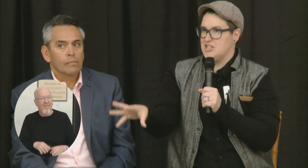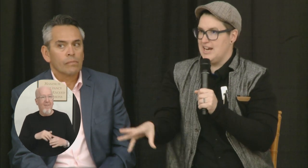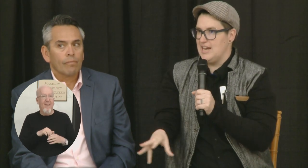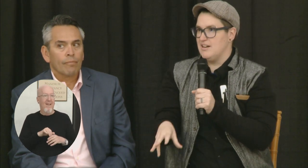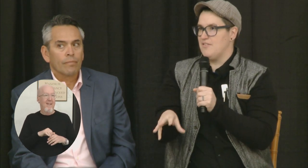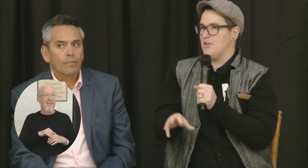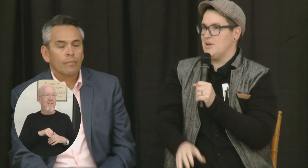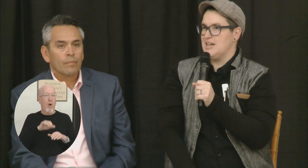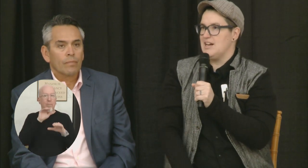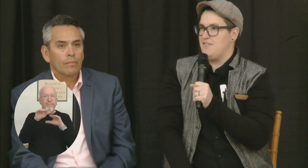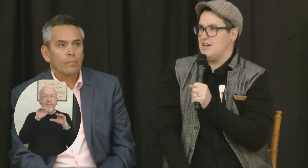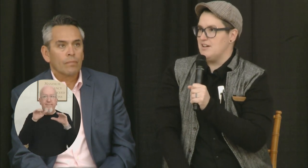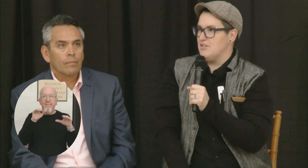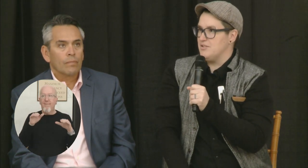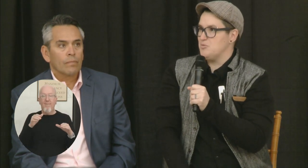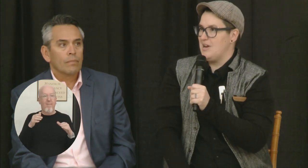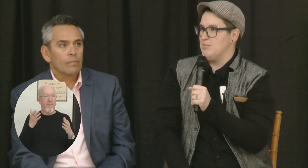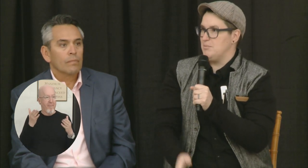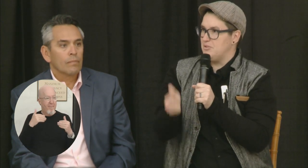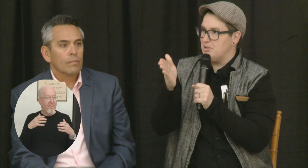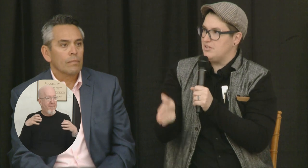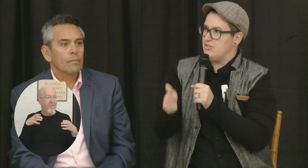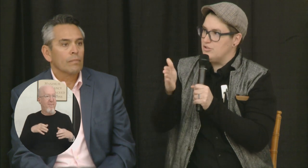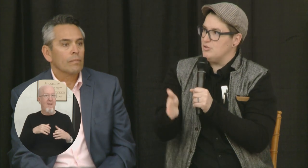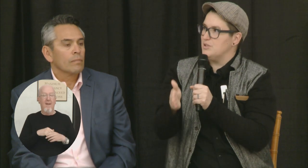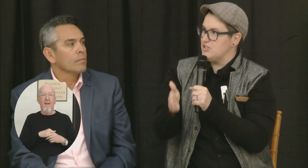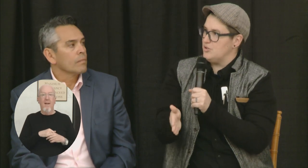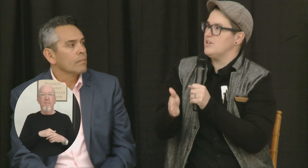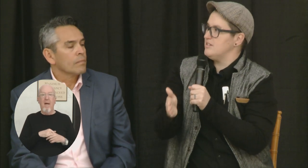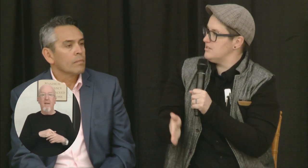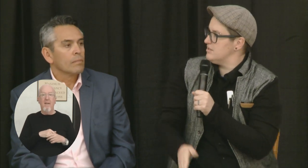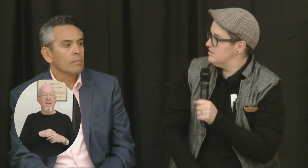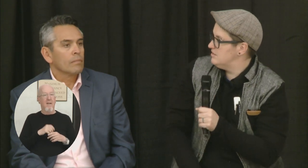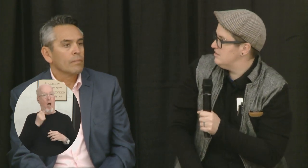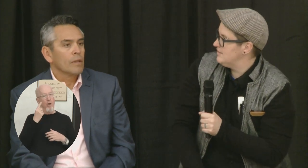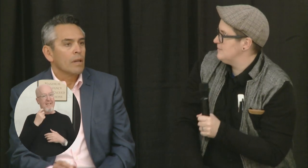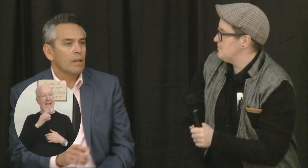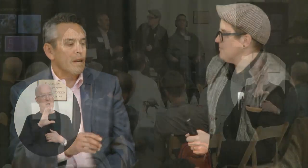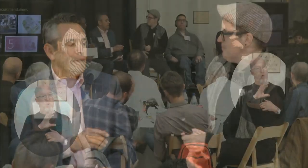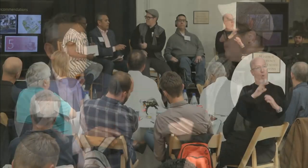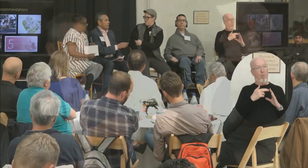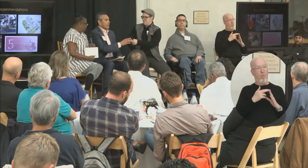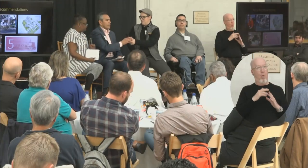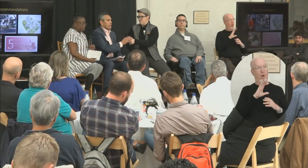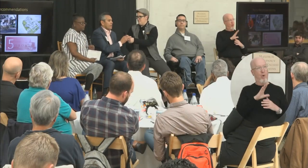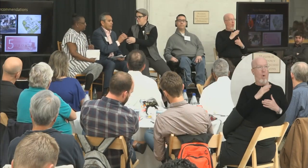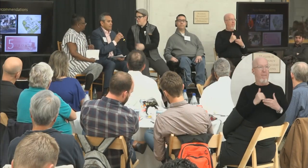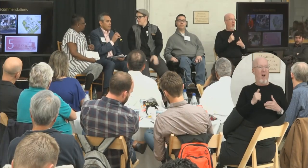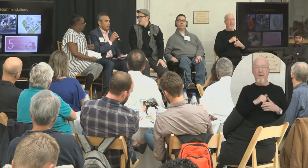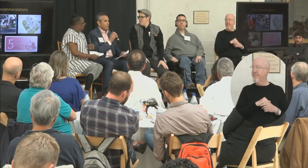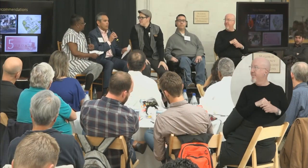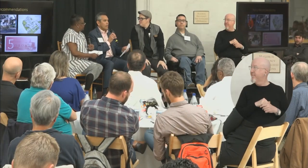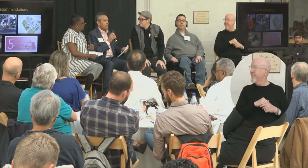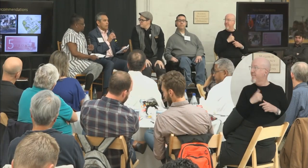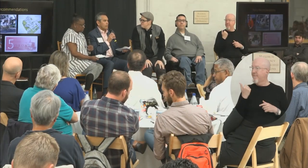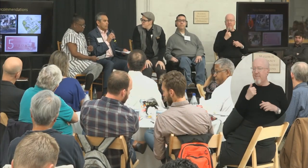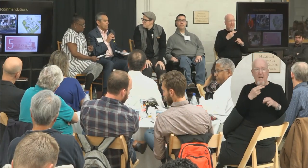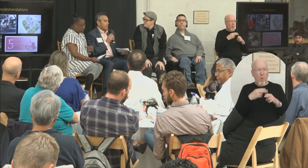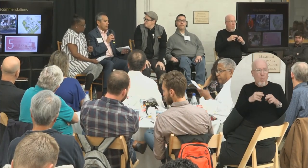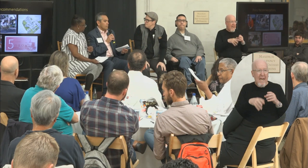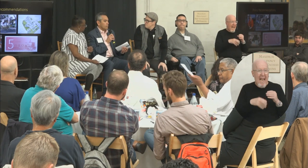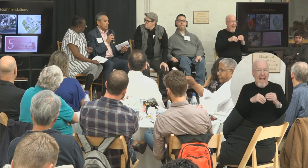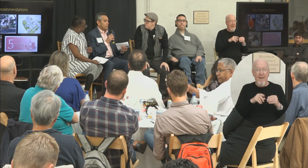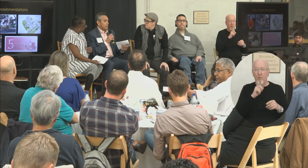business cards you can for when you got to figure out those problems, but do what's yours. Thank you. If I could just add real quick, I think the